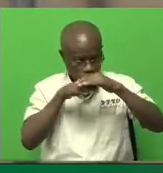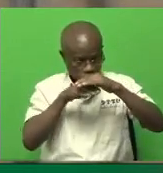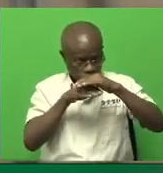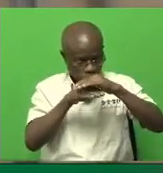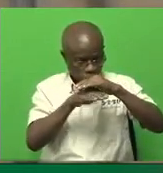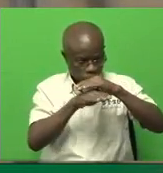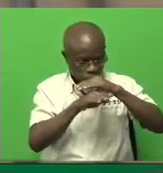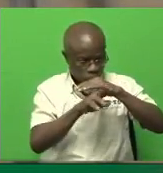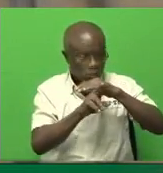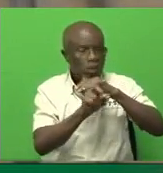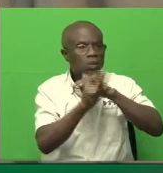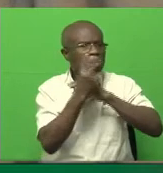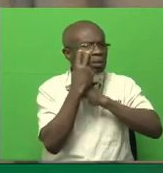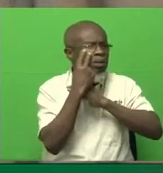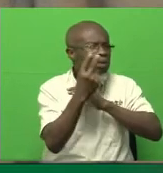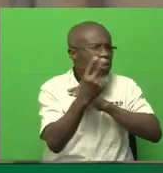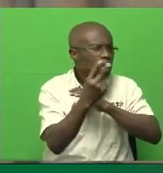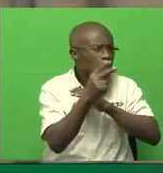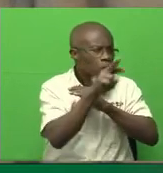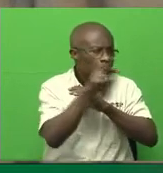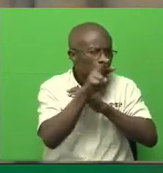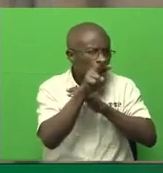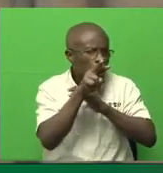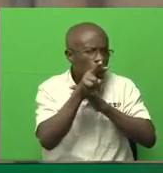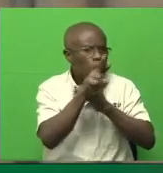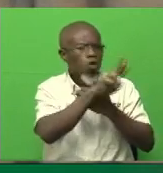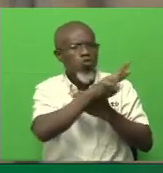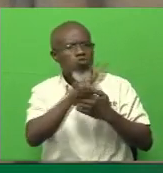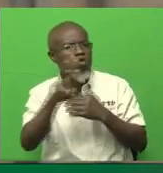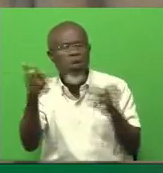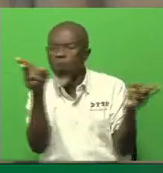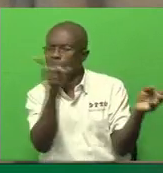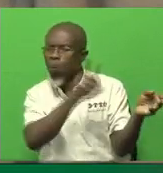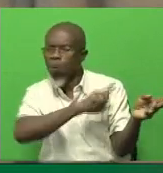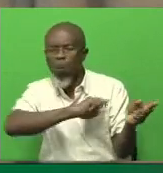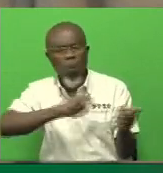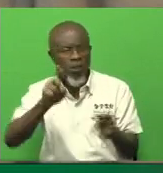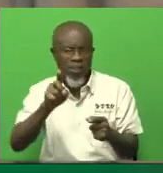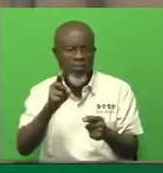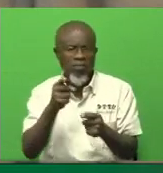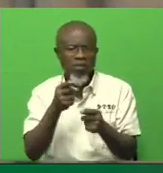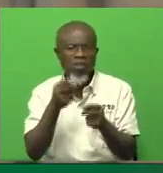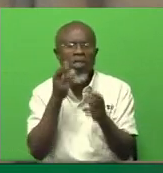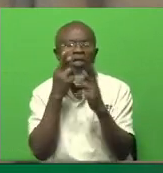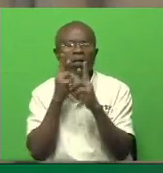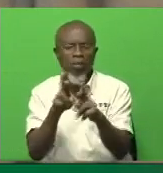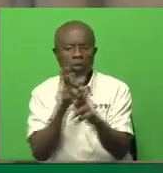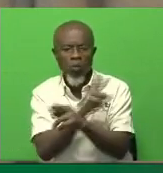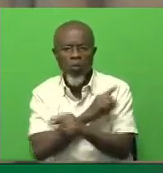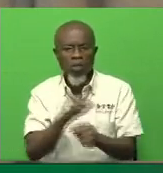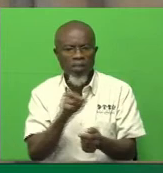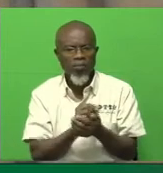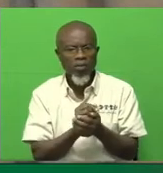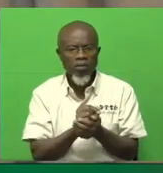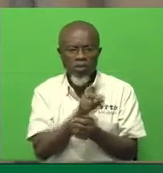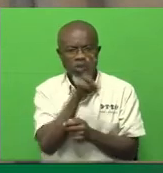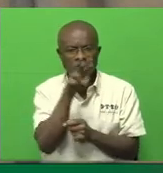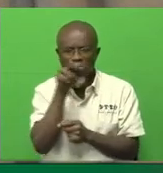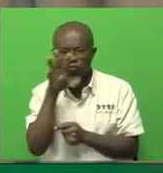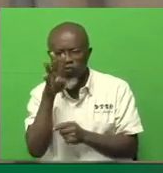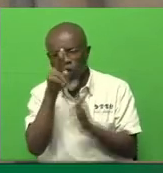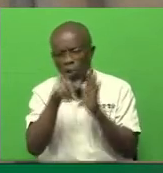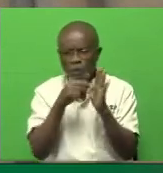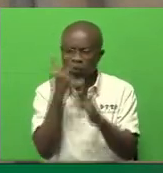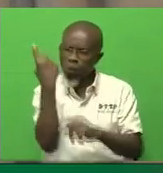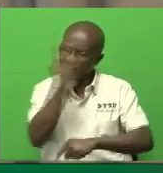we are reporting 90 percent of the emergency images within 24 hours and as you can